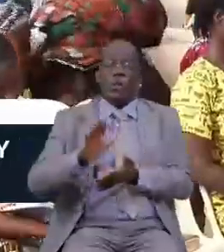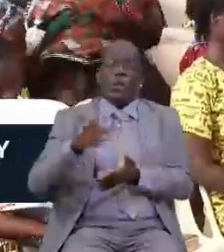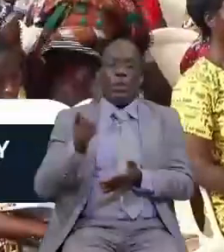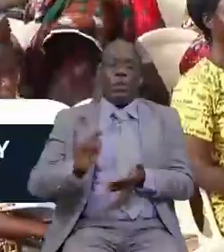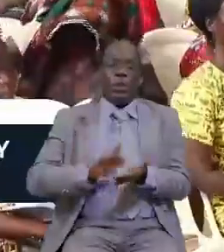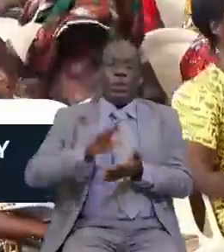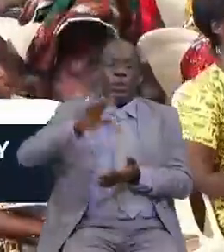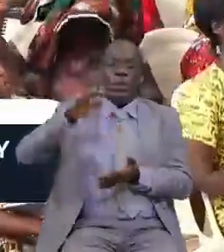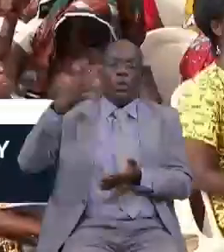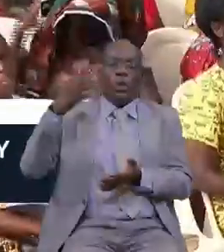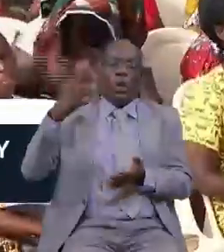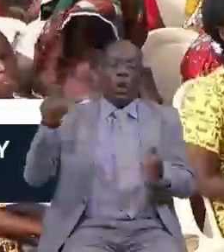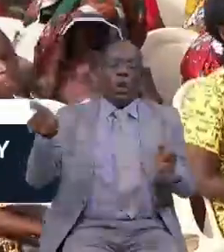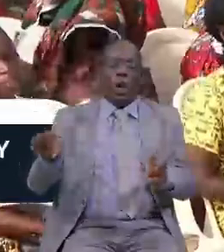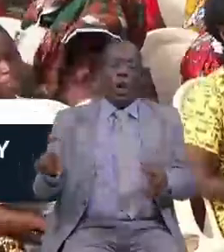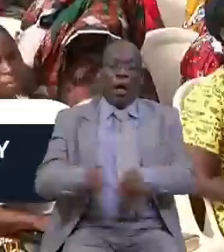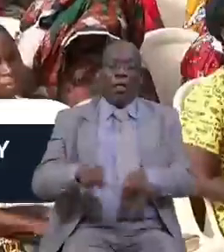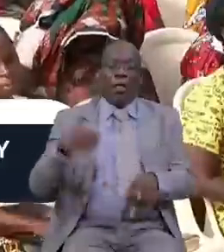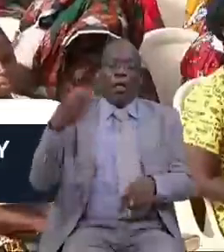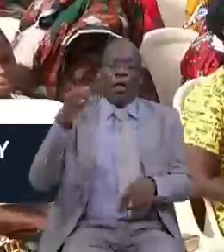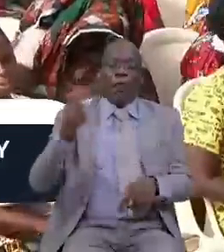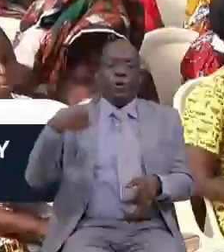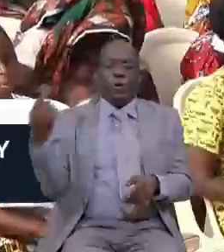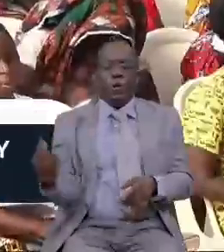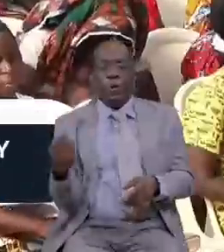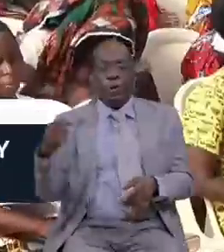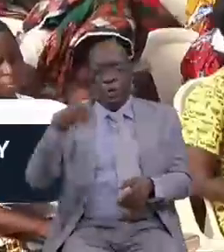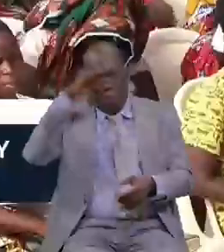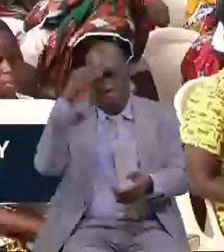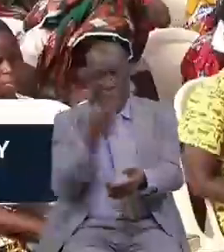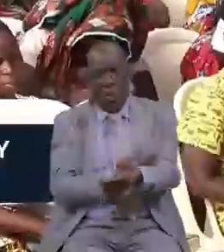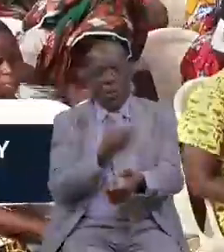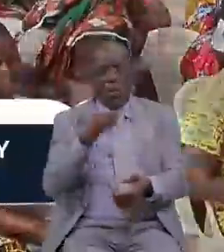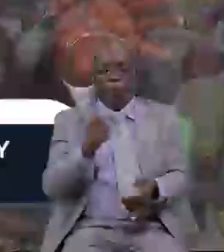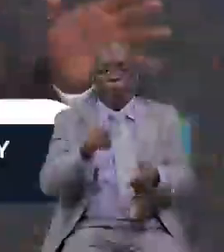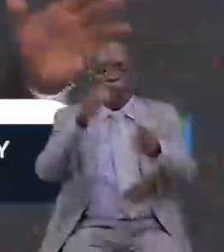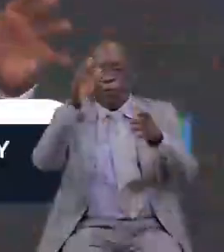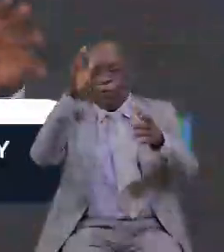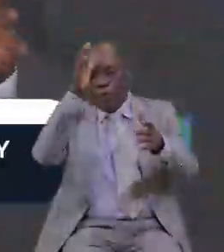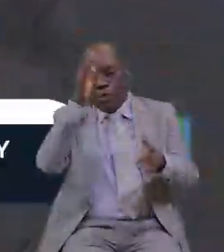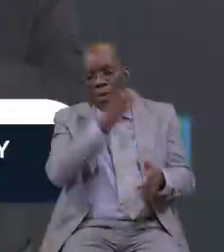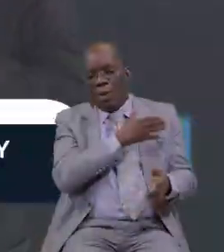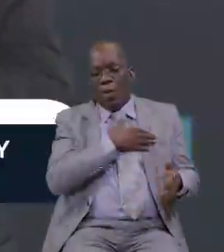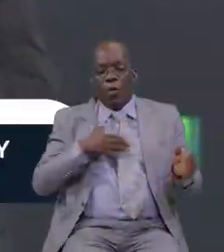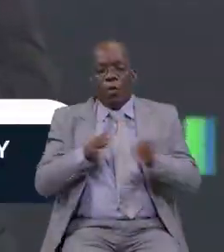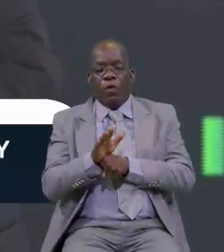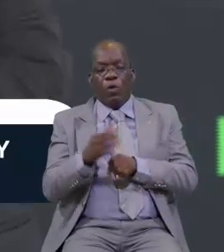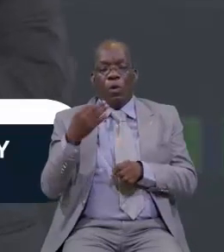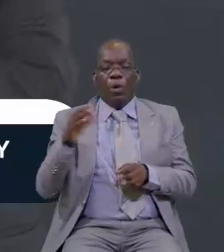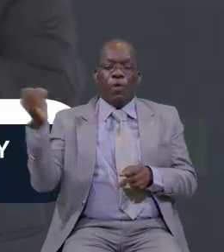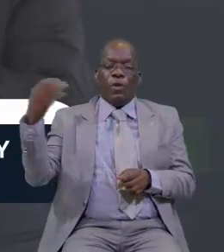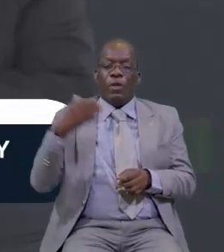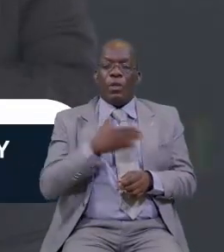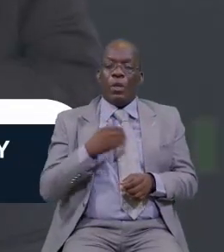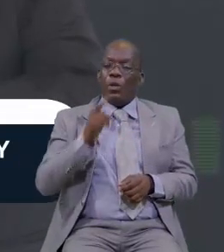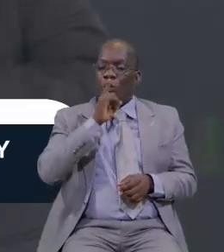only begotten of the Father, and is full of grace and truth. Are you